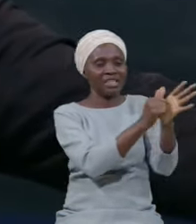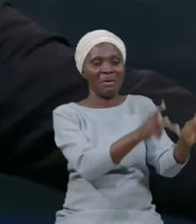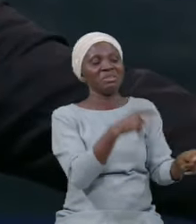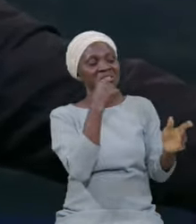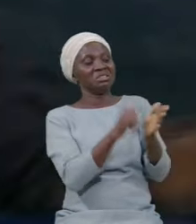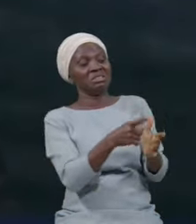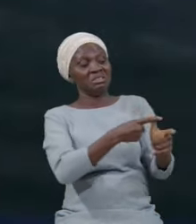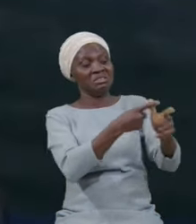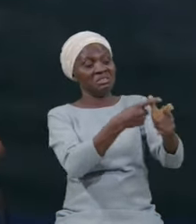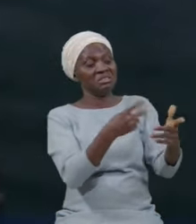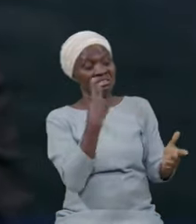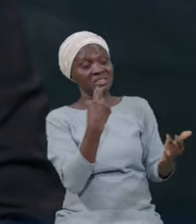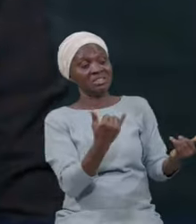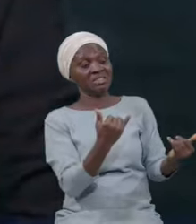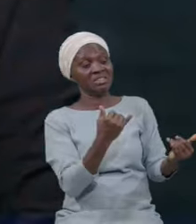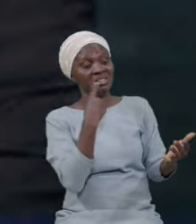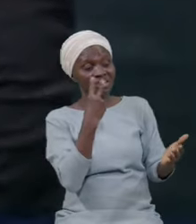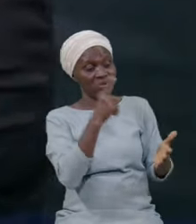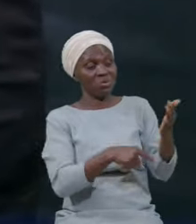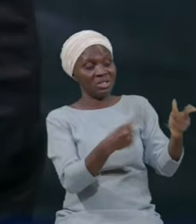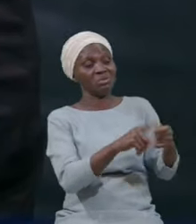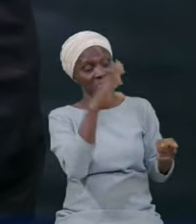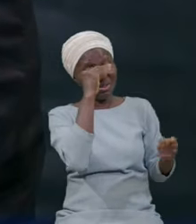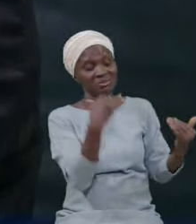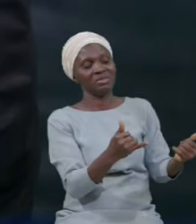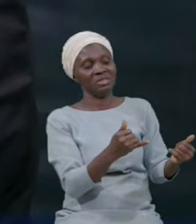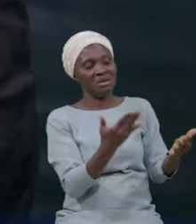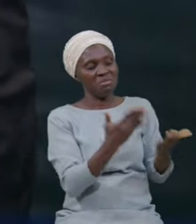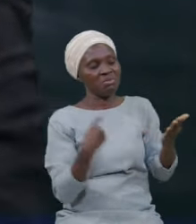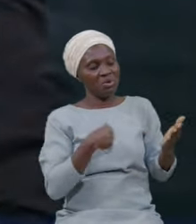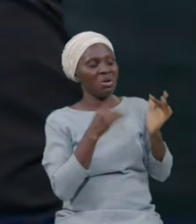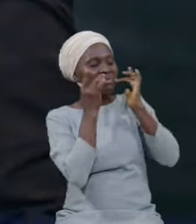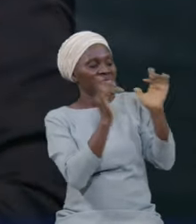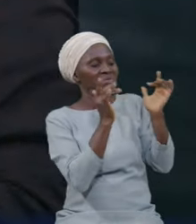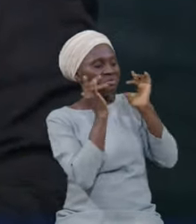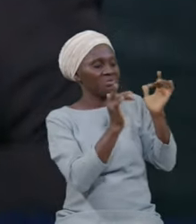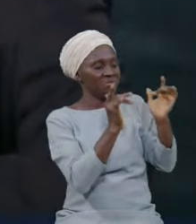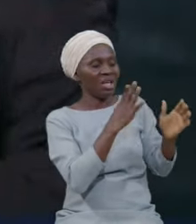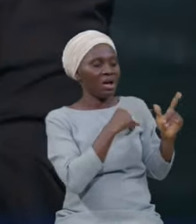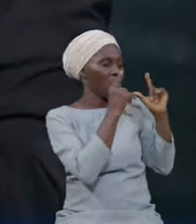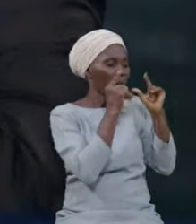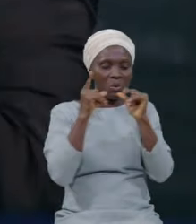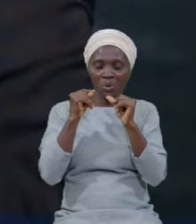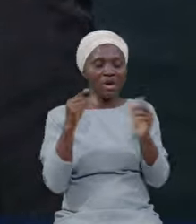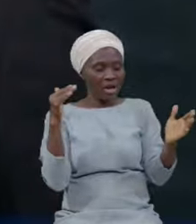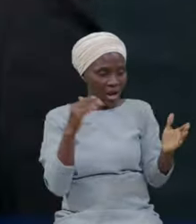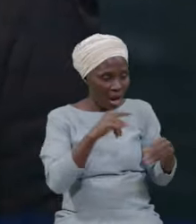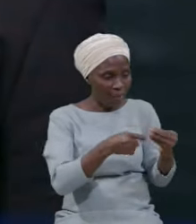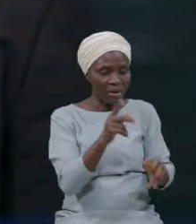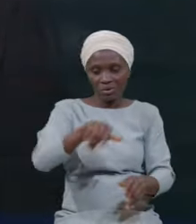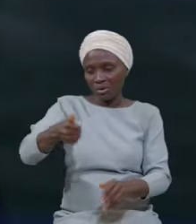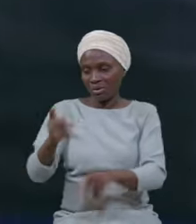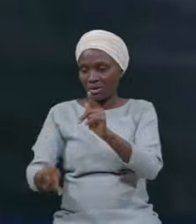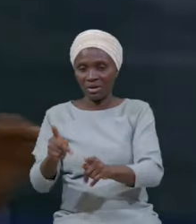to him now. Maybe we gossip and we talk about other people when they have some misfortune in